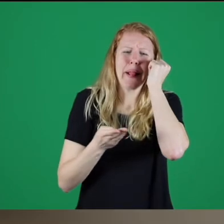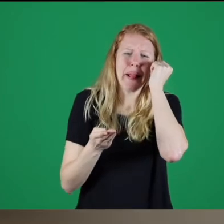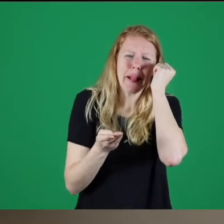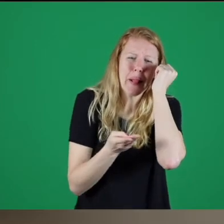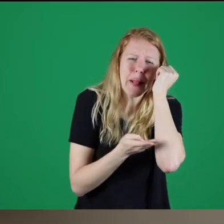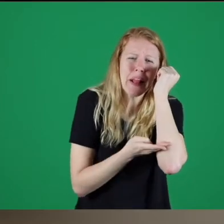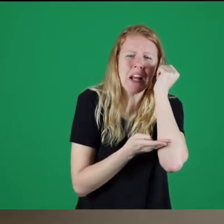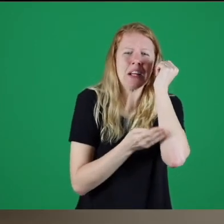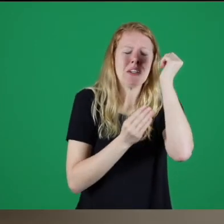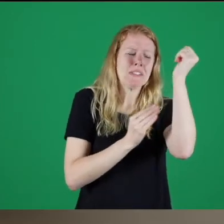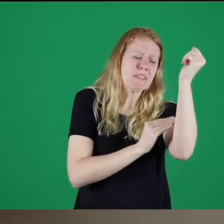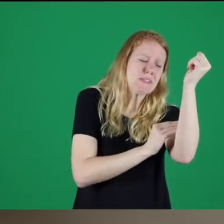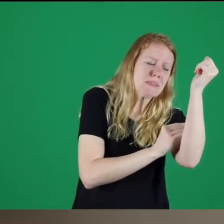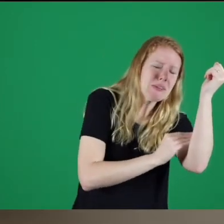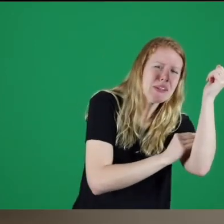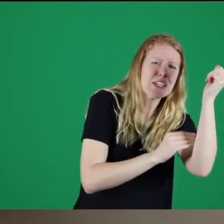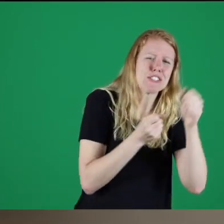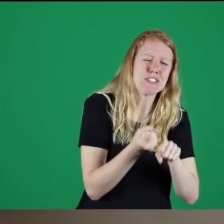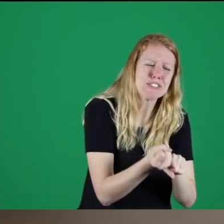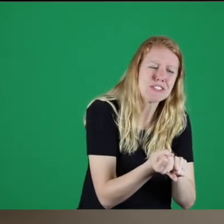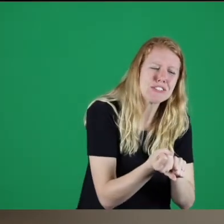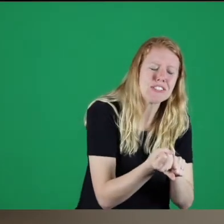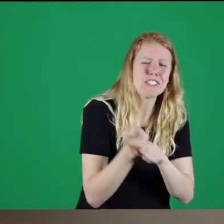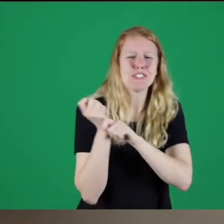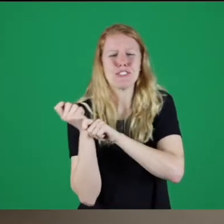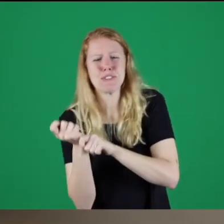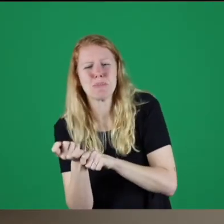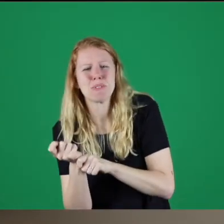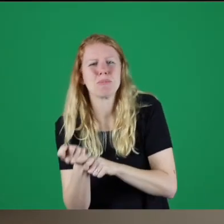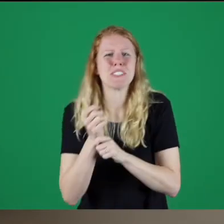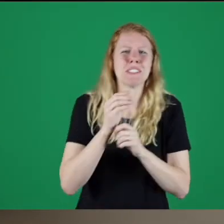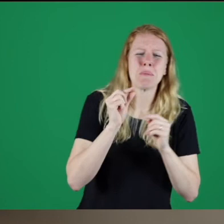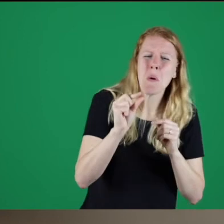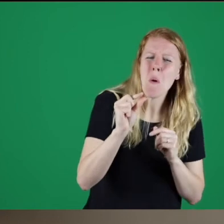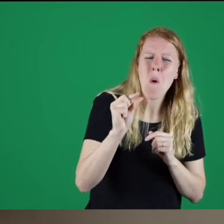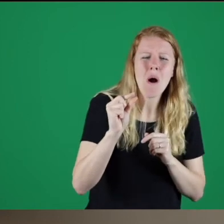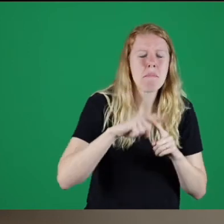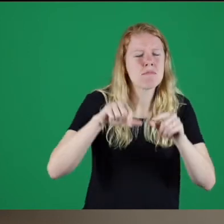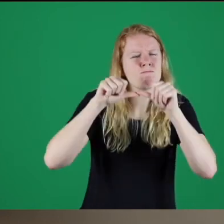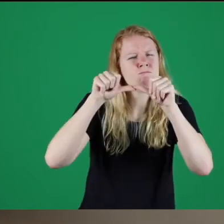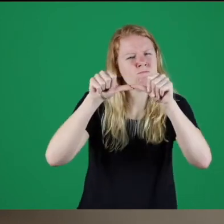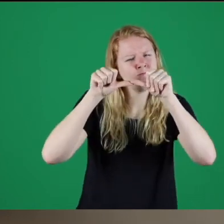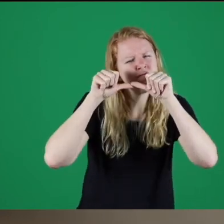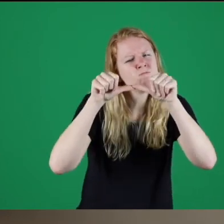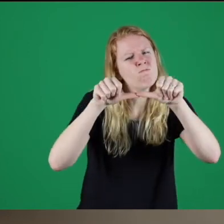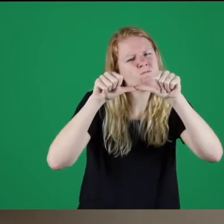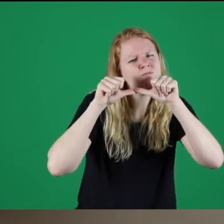would chop, chop, and so, and chop, chop. But they kept